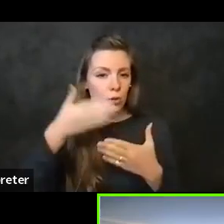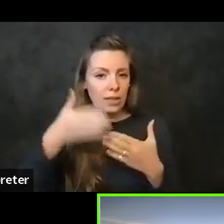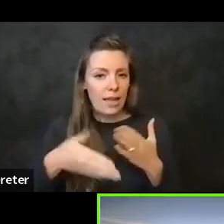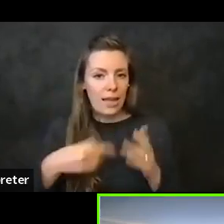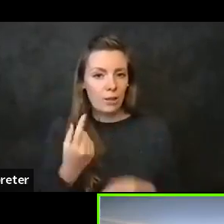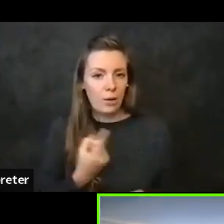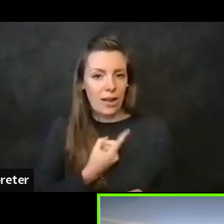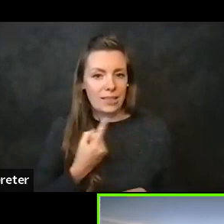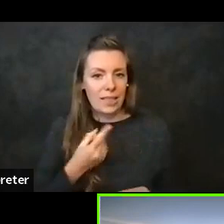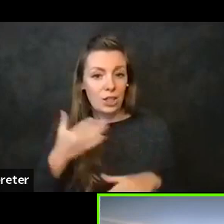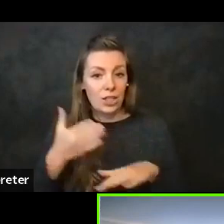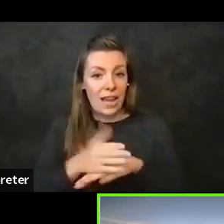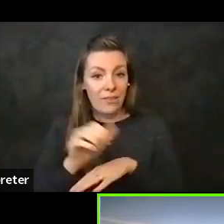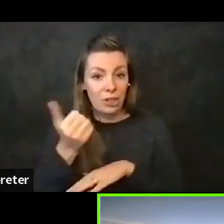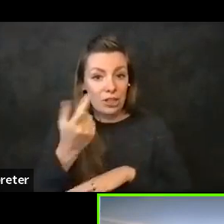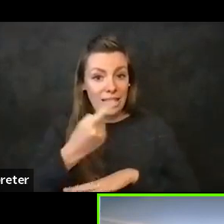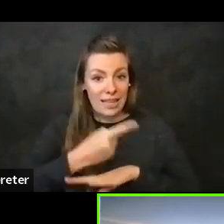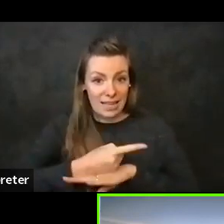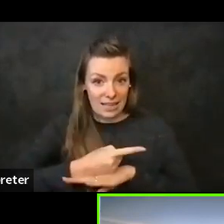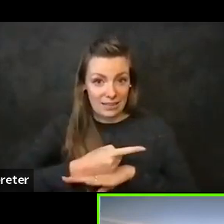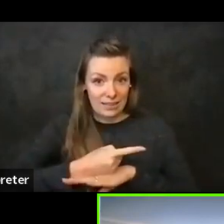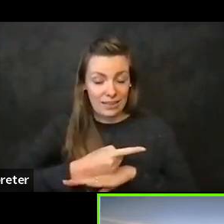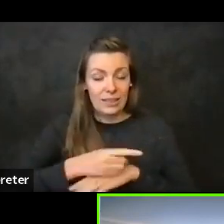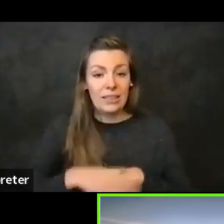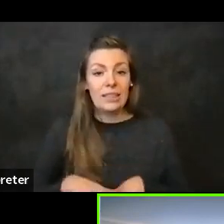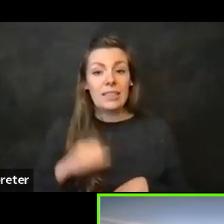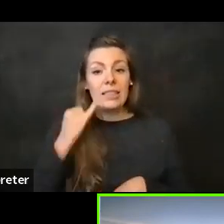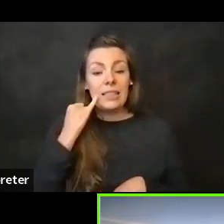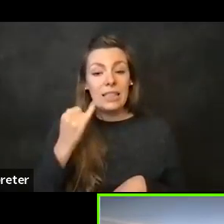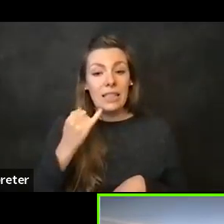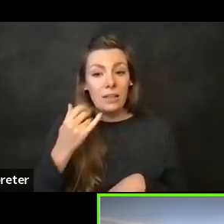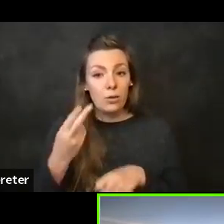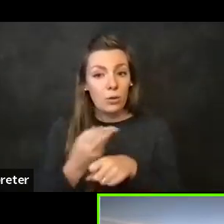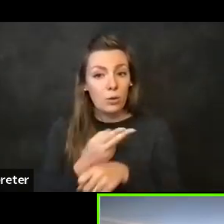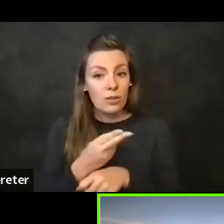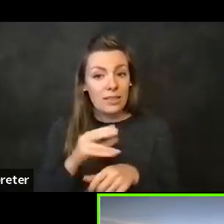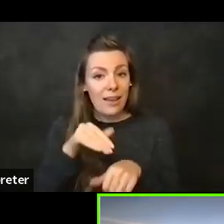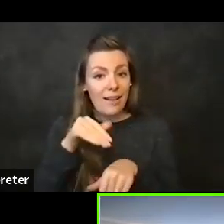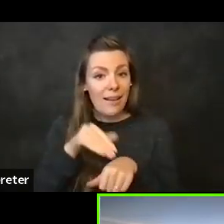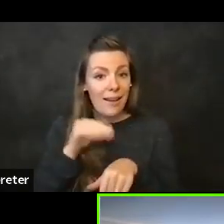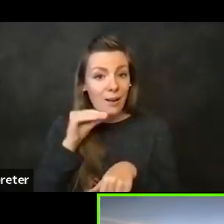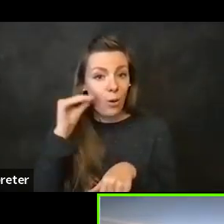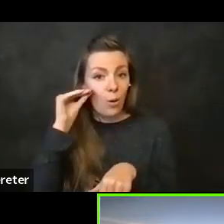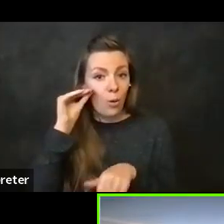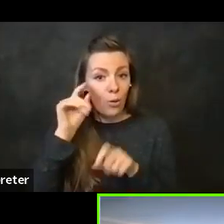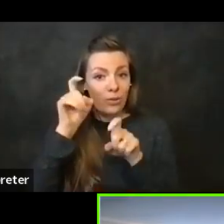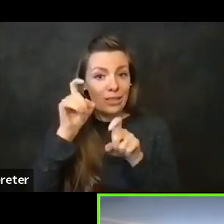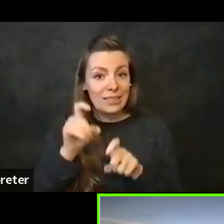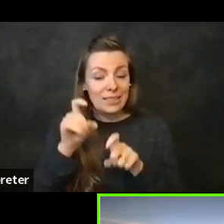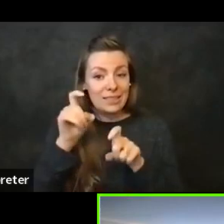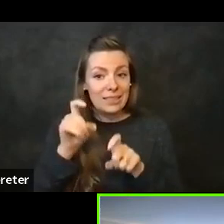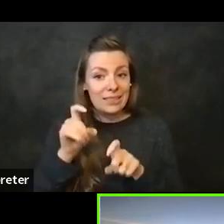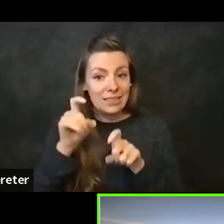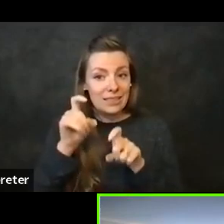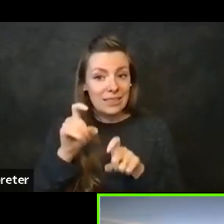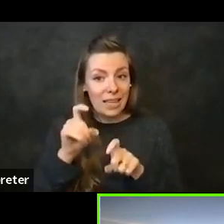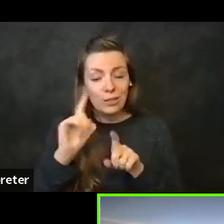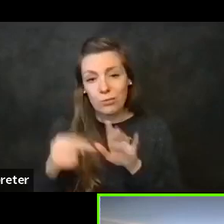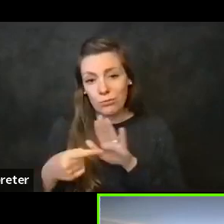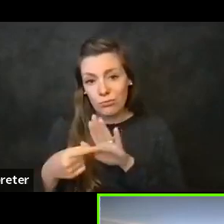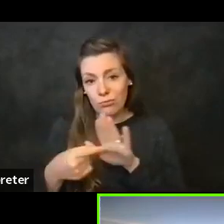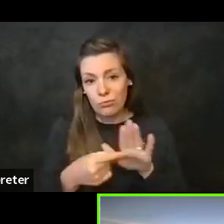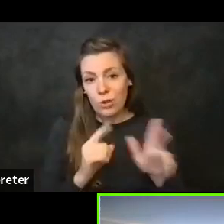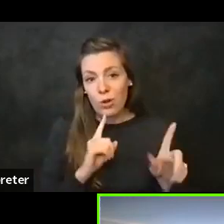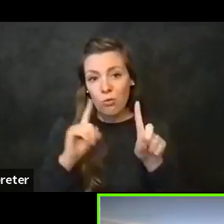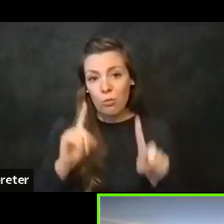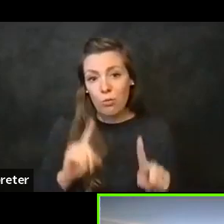after 10 days if you don't have symptoms. If you used an at-home test, you should report these results to County Health